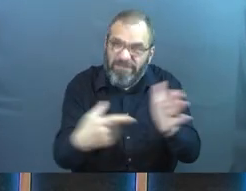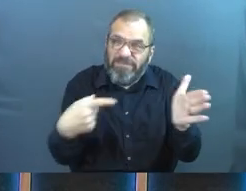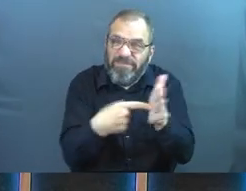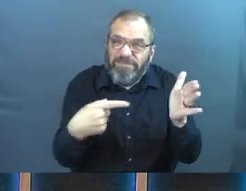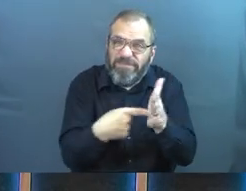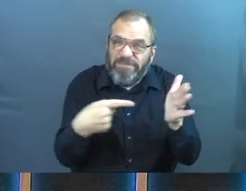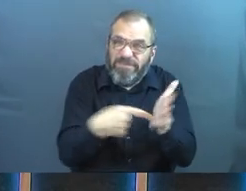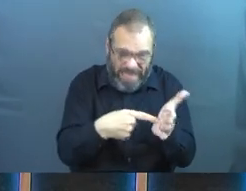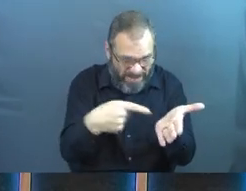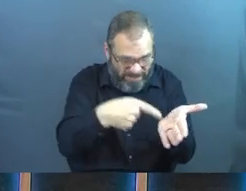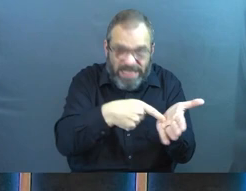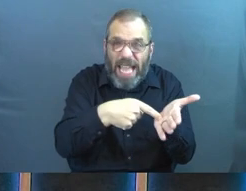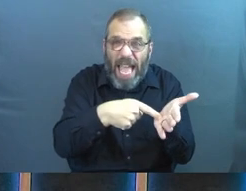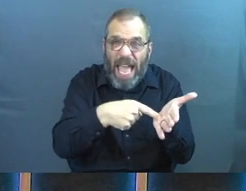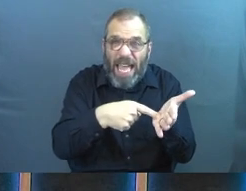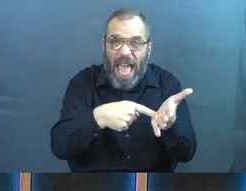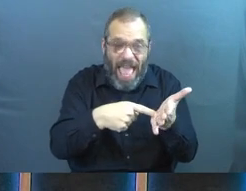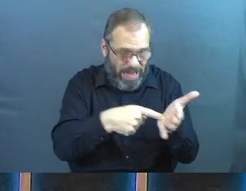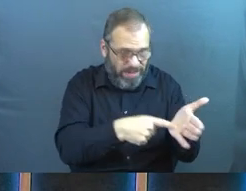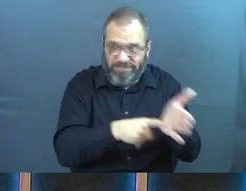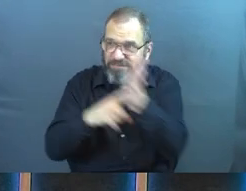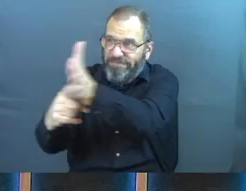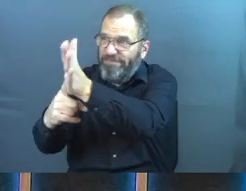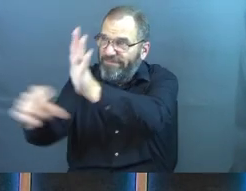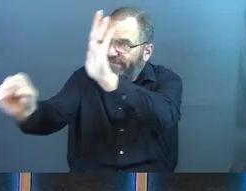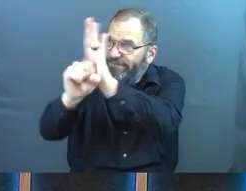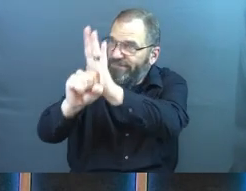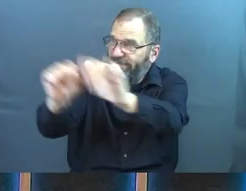indebtedness. And it all got nailed to his cross.